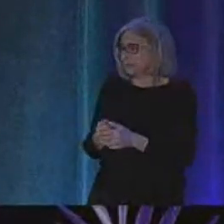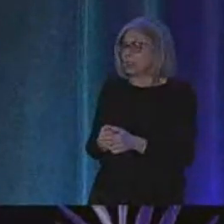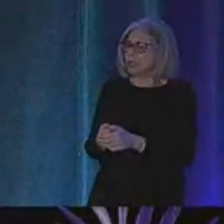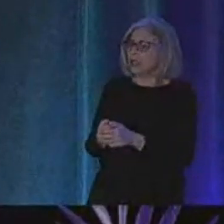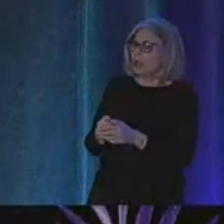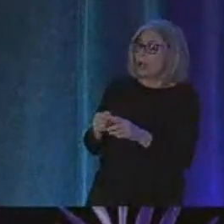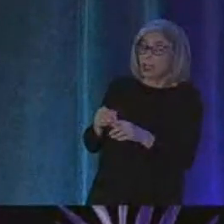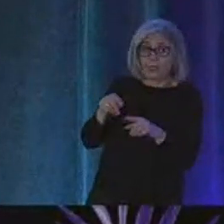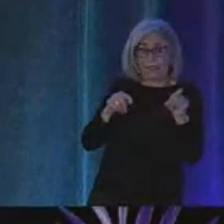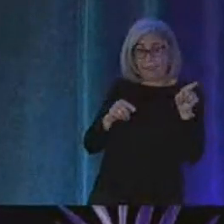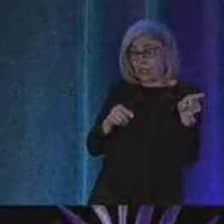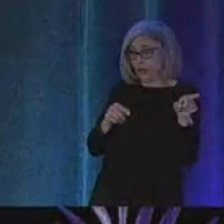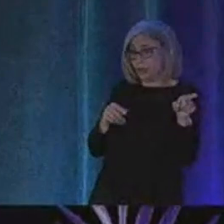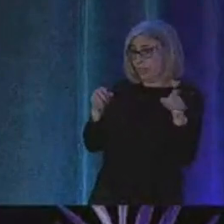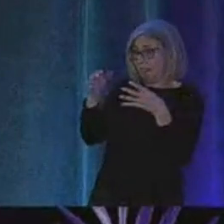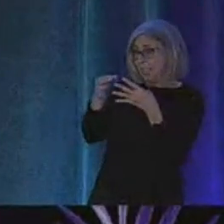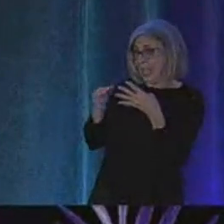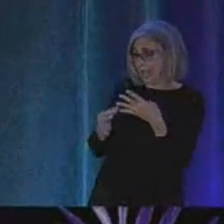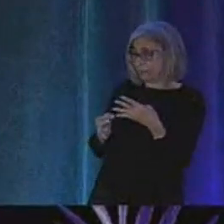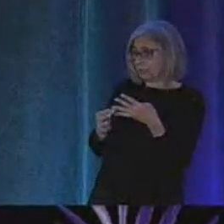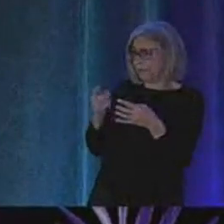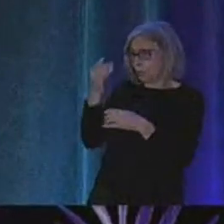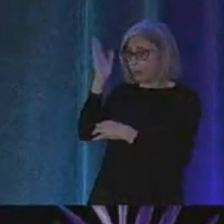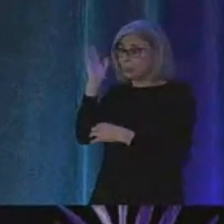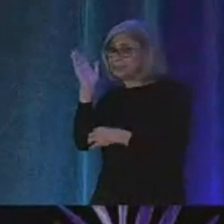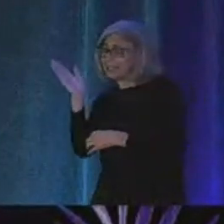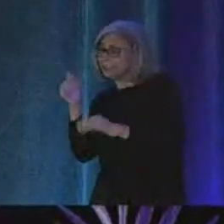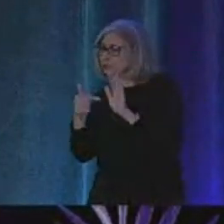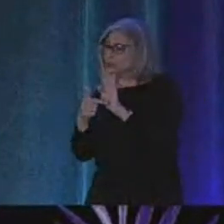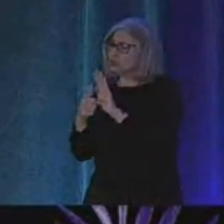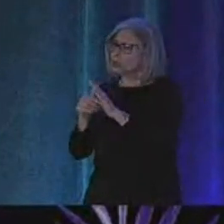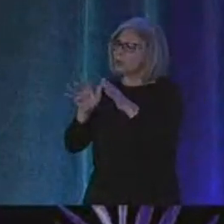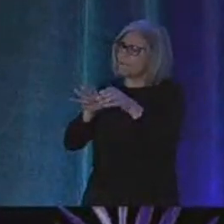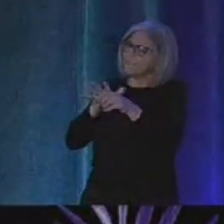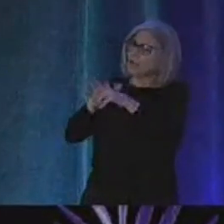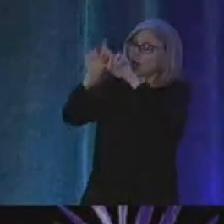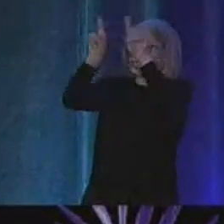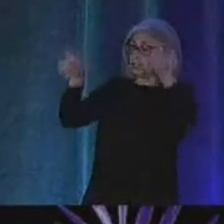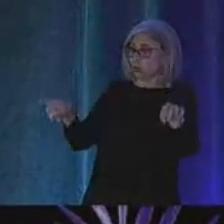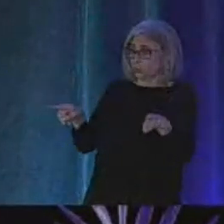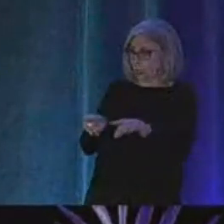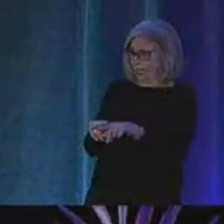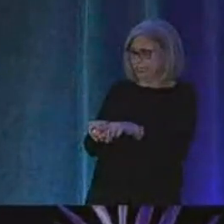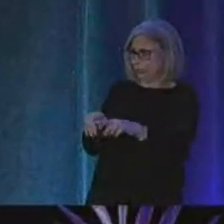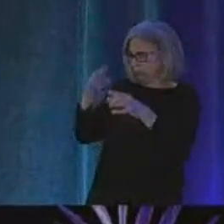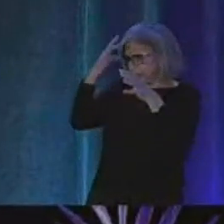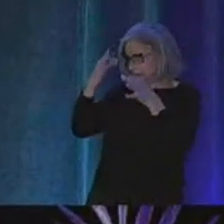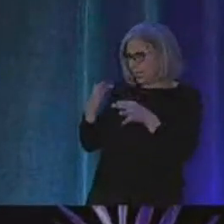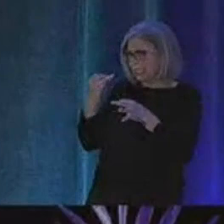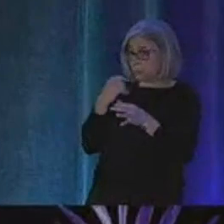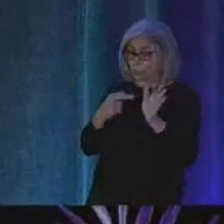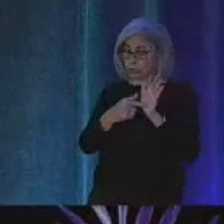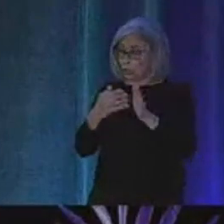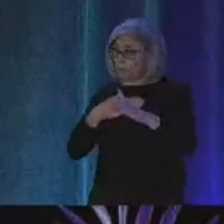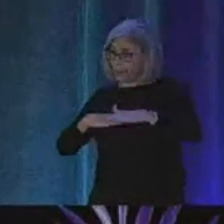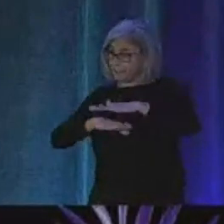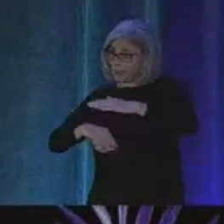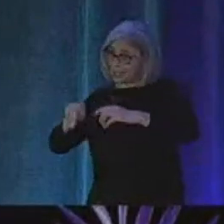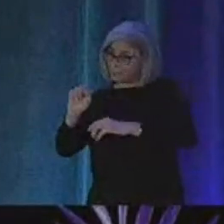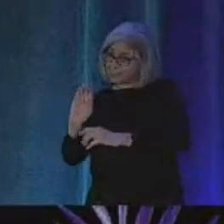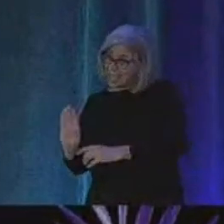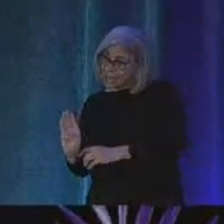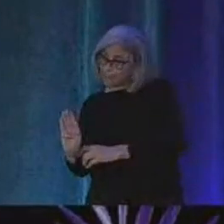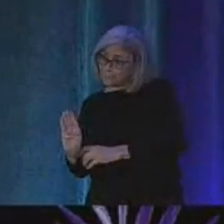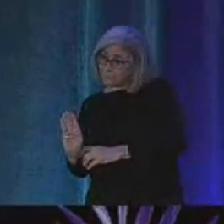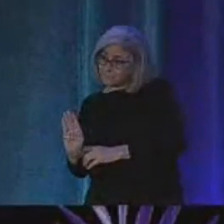And under here, the options, the presentation is shown as a full screen modal. So that will determine, like, do I show my bottom tabs? Do